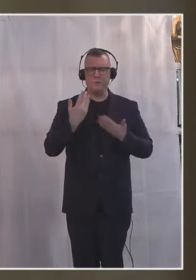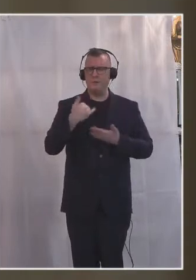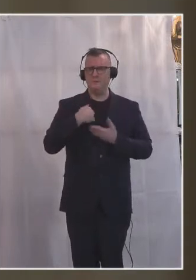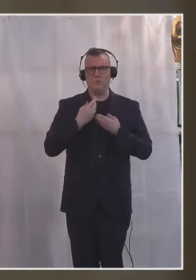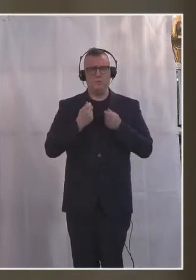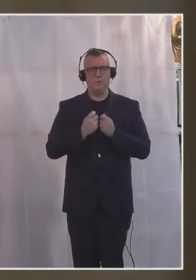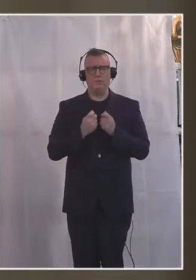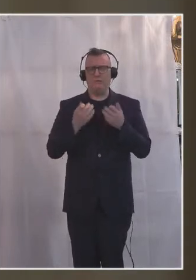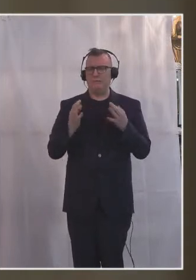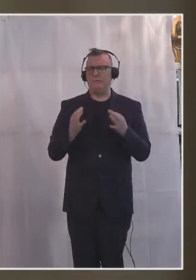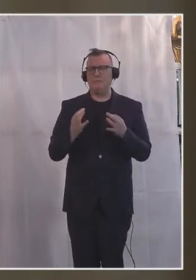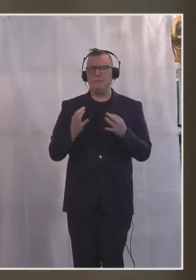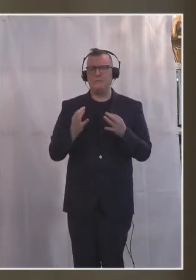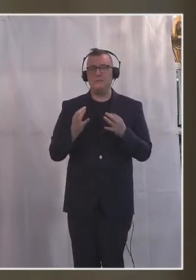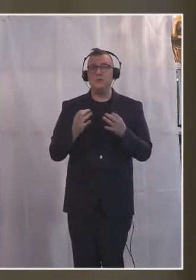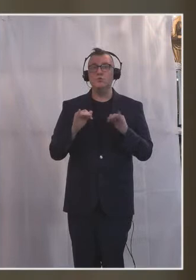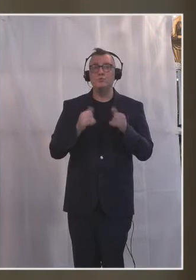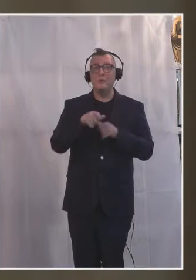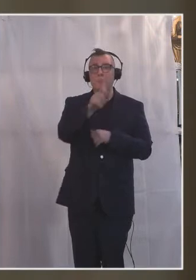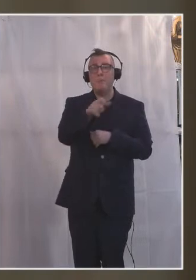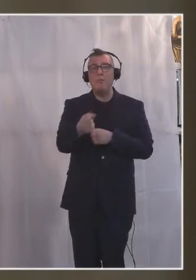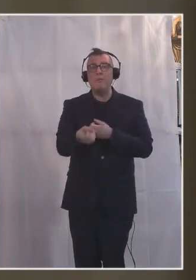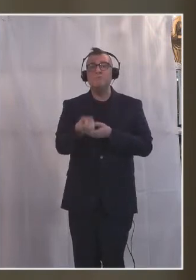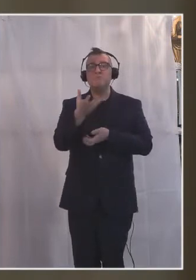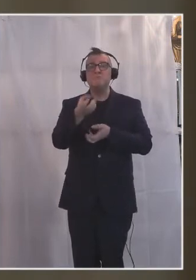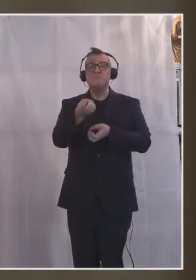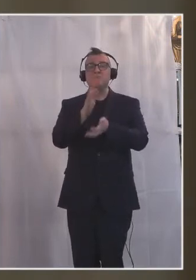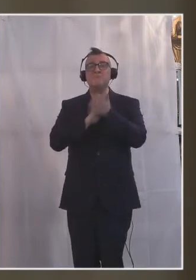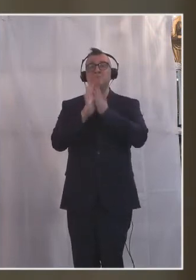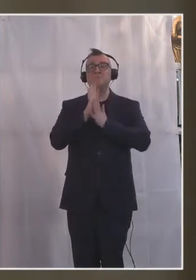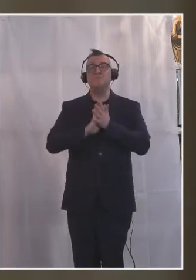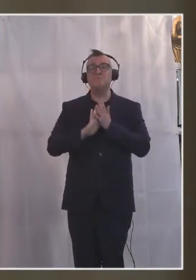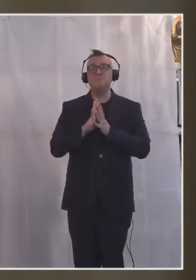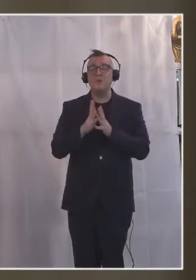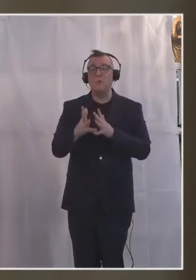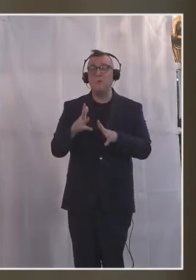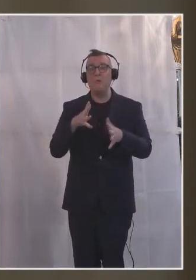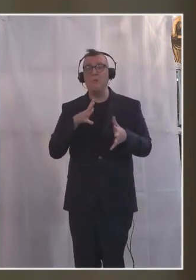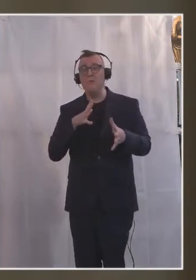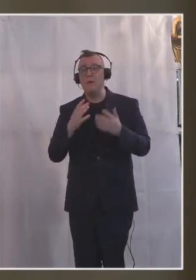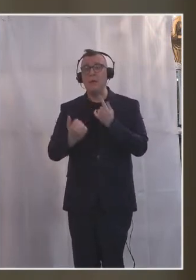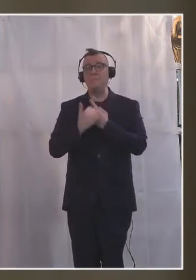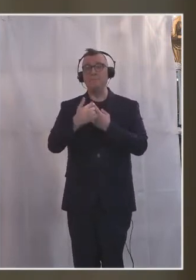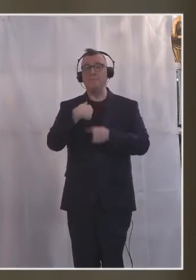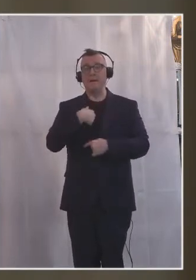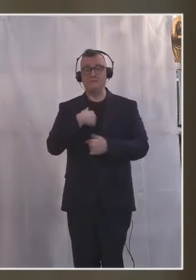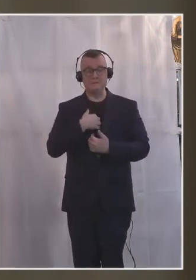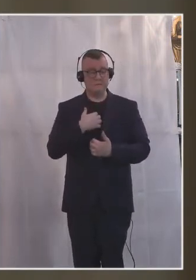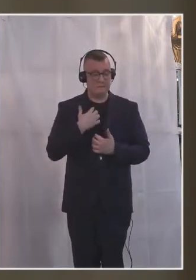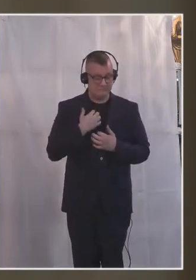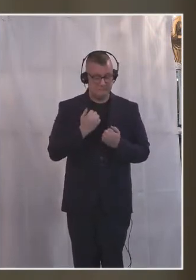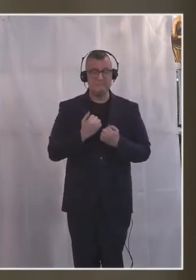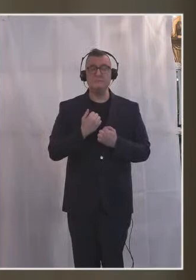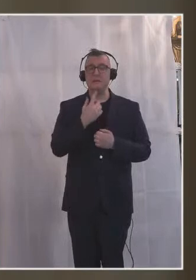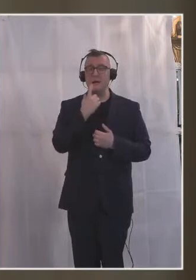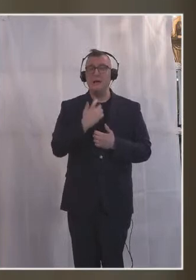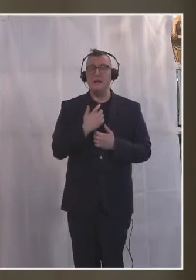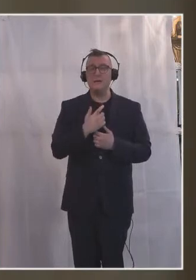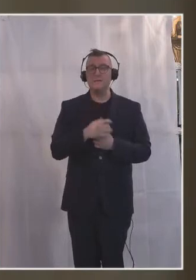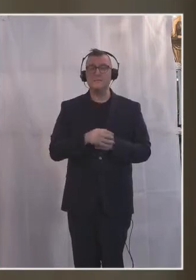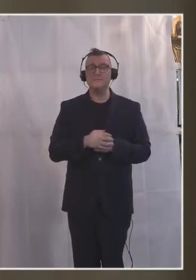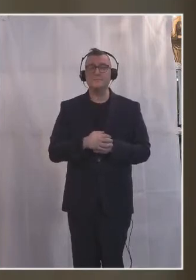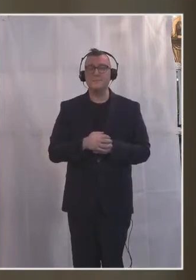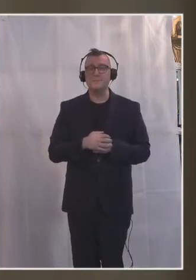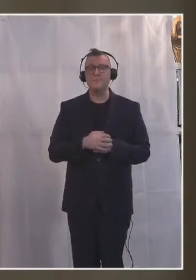times. Things people say, things people do, how you're received, they all have an impact. And when